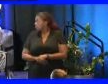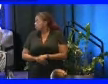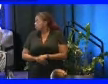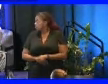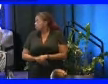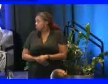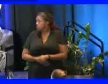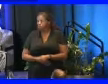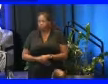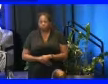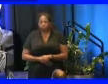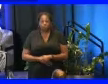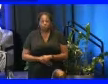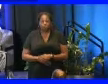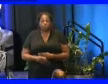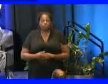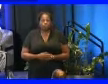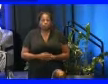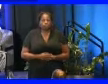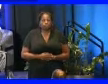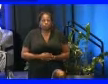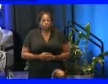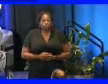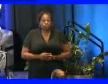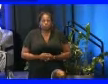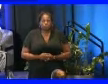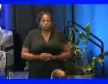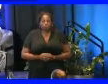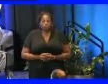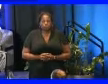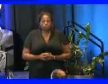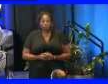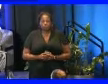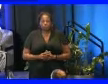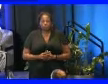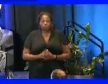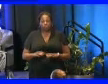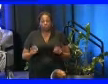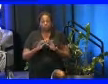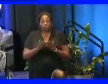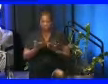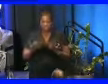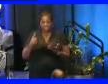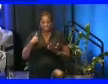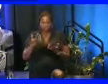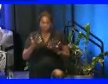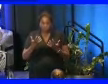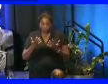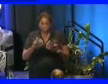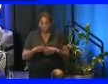I would say one of the big things that I would be looking for